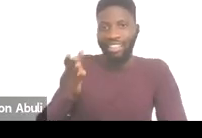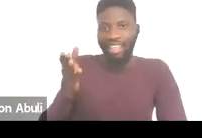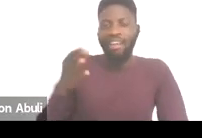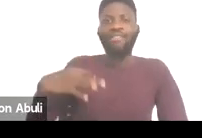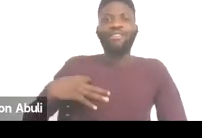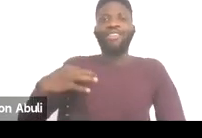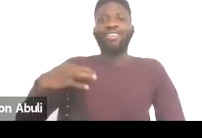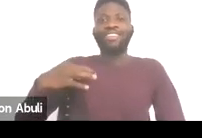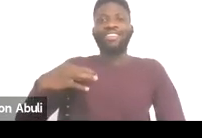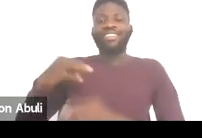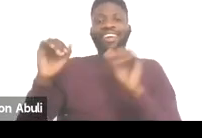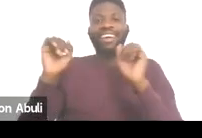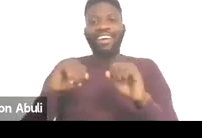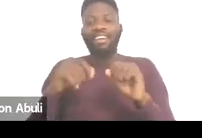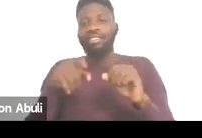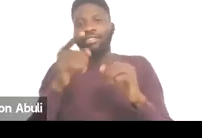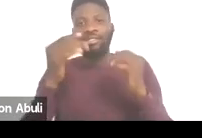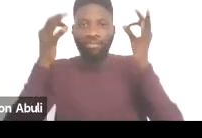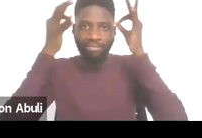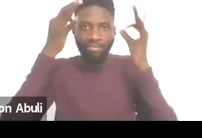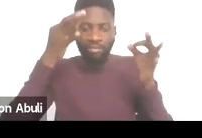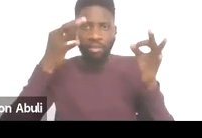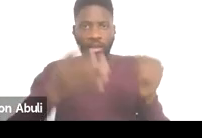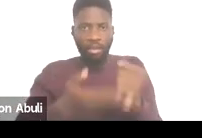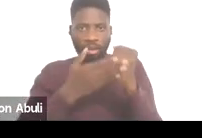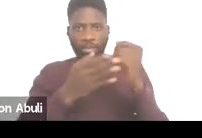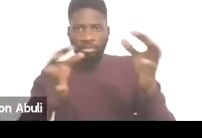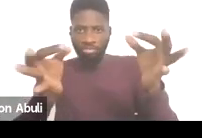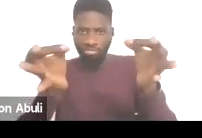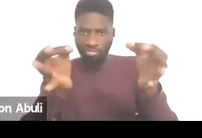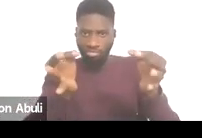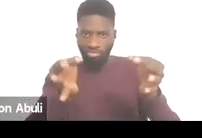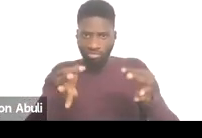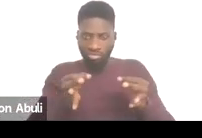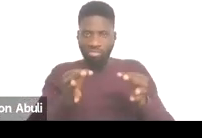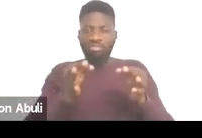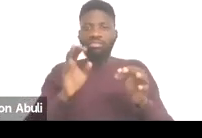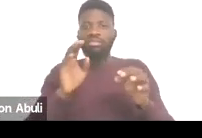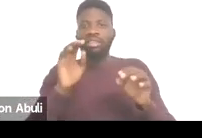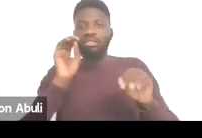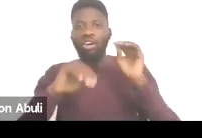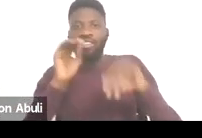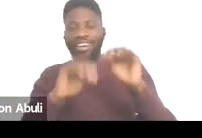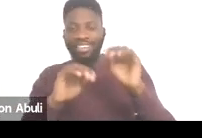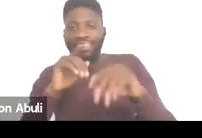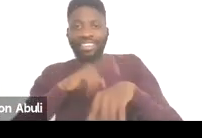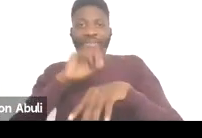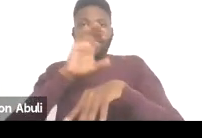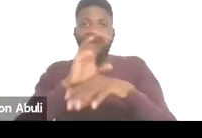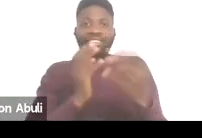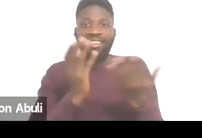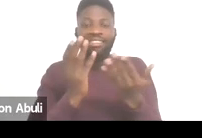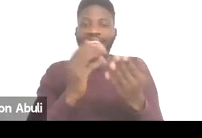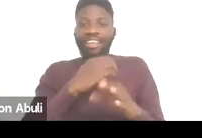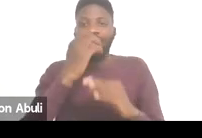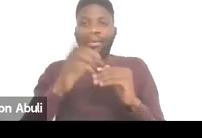can decide to be the one to be accounting for sadaka. Kanisa ikiisha unaweza saidia watu wa